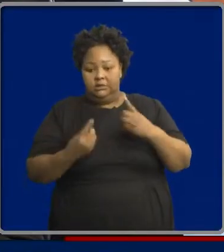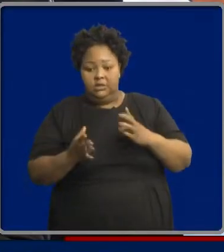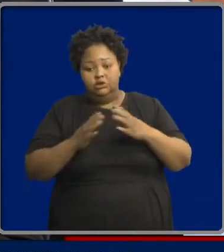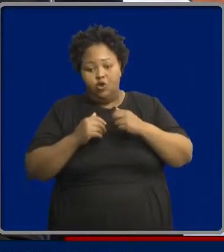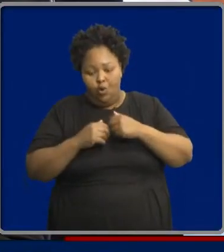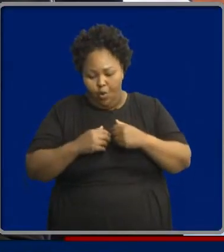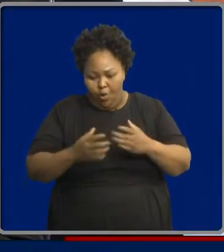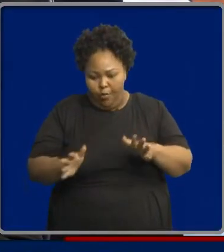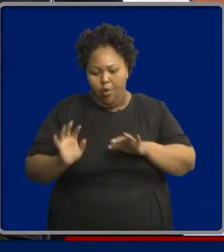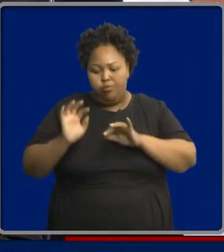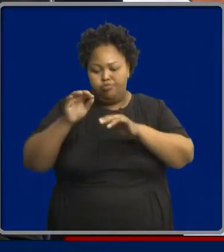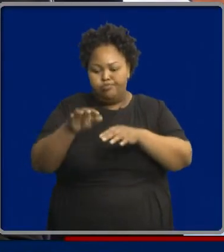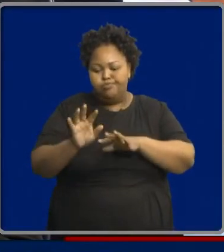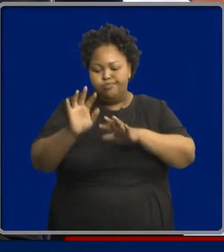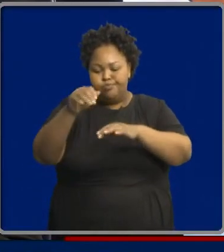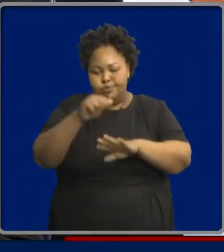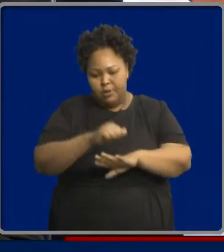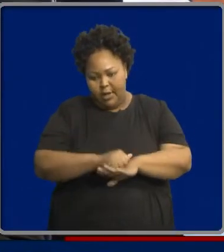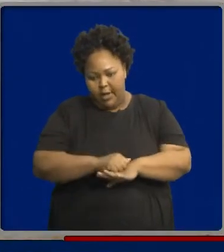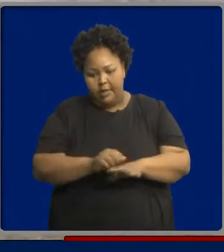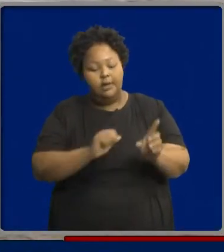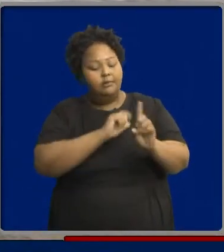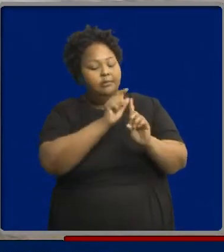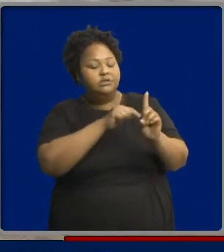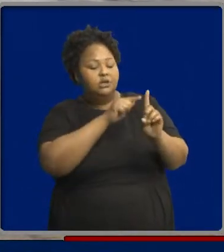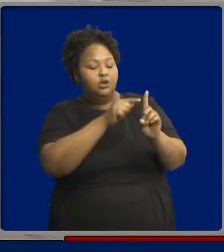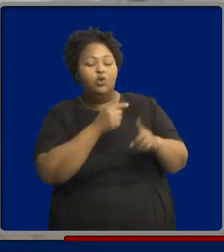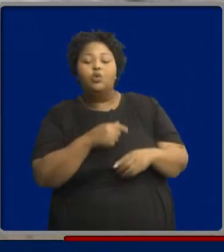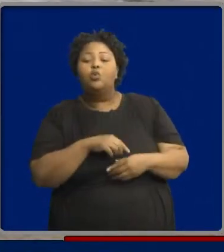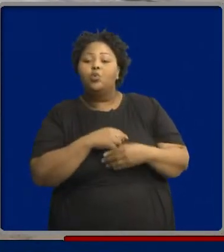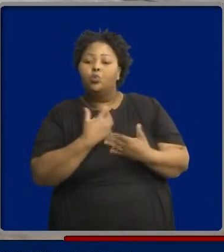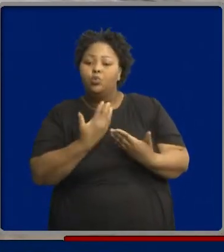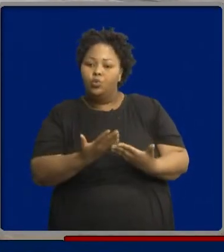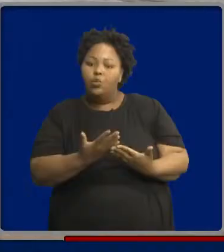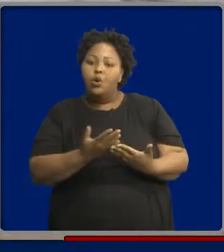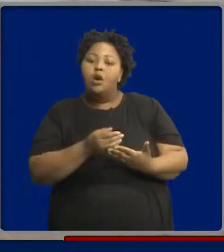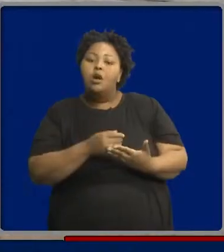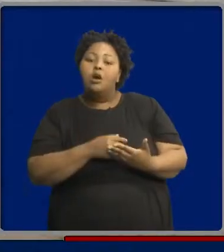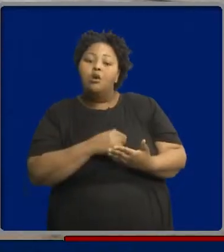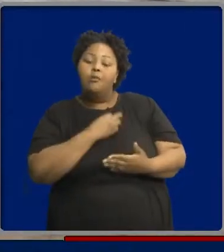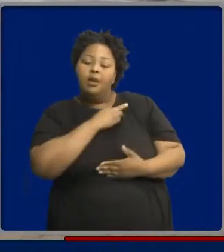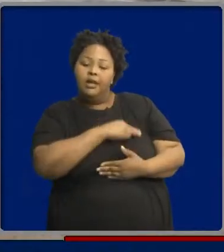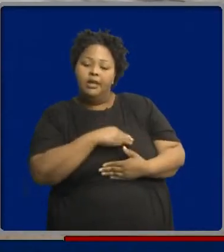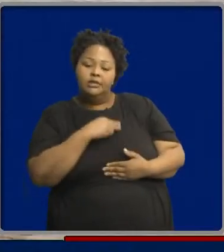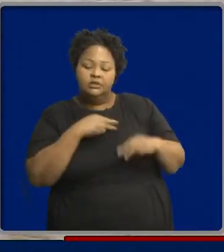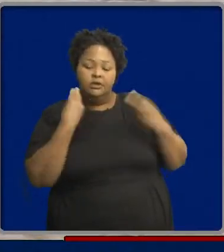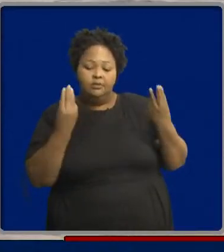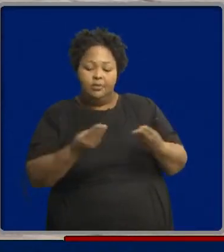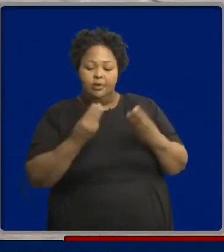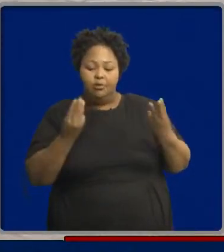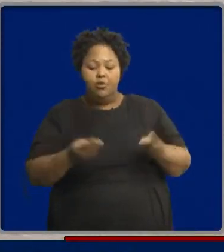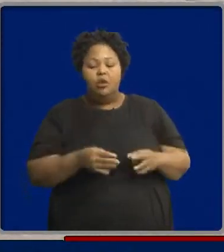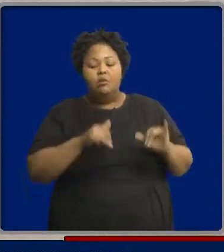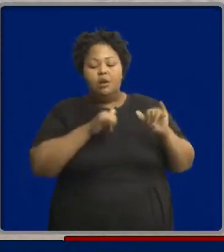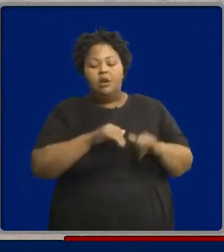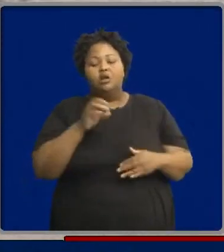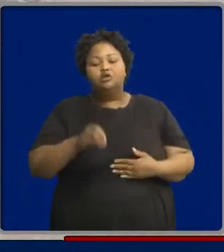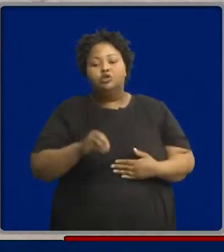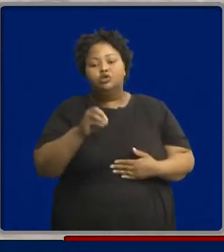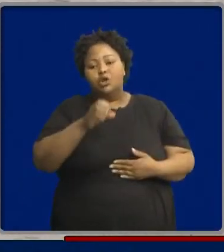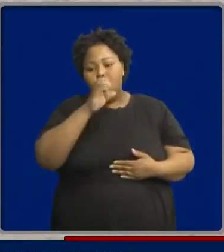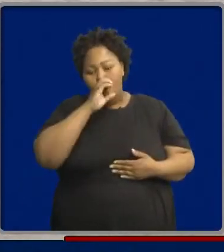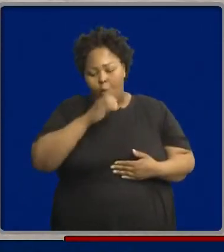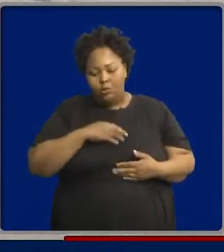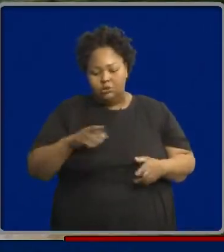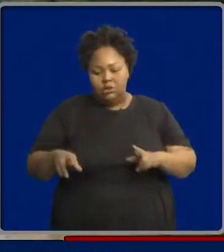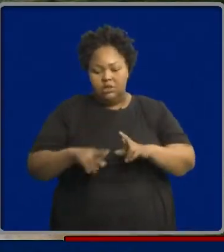of Natural Resources and Energy, Eswatini, is urging residents living near the Mkondo and Ngwembisi rivers to remain on high alert